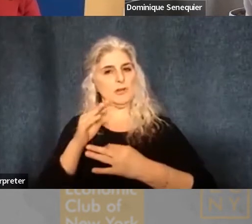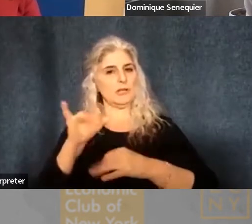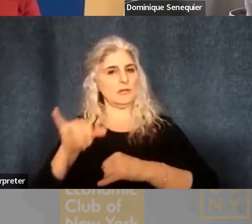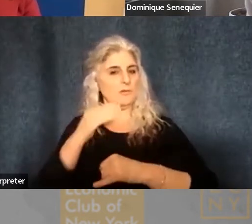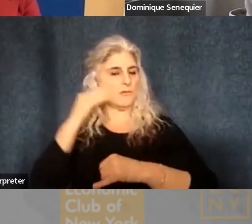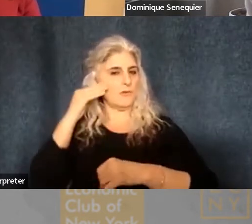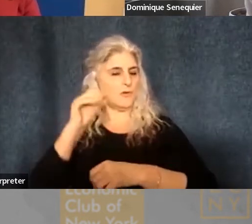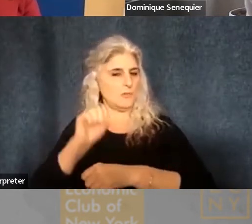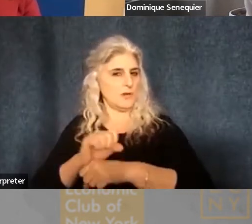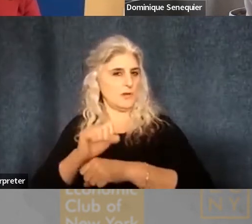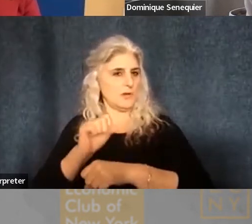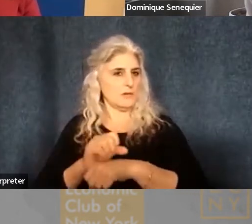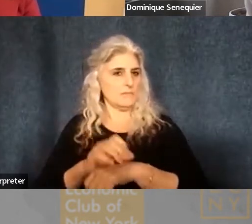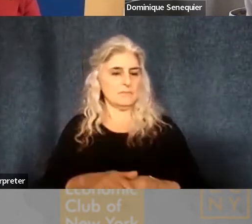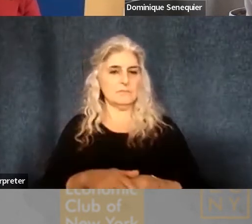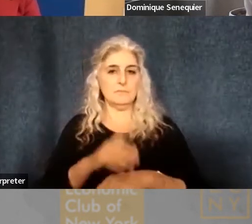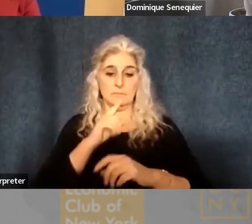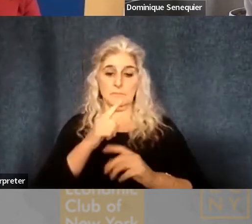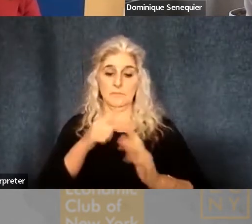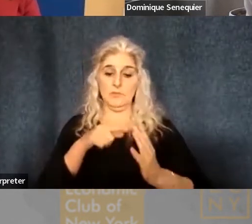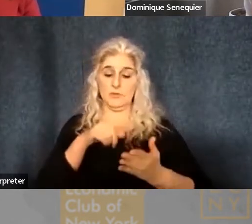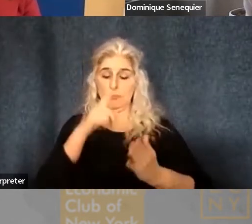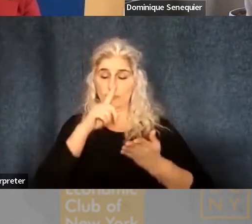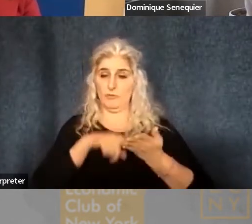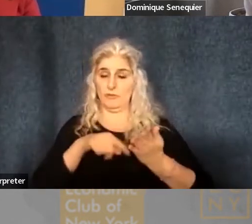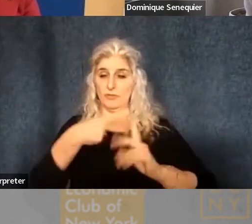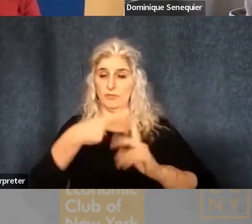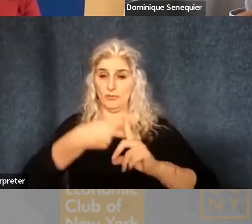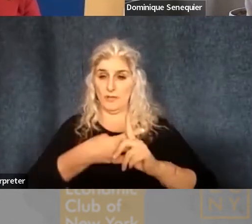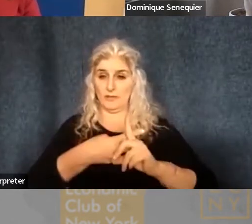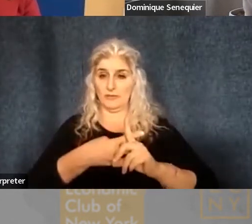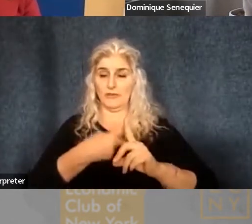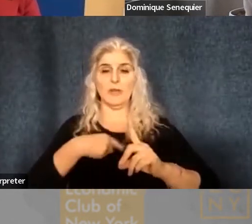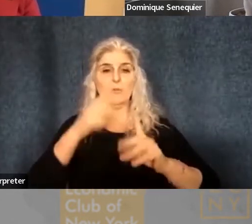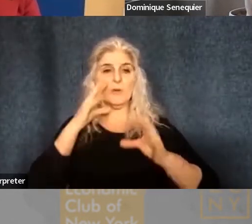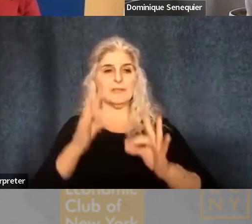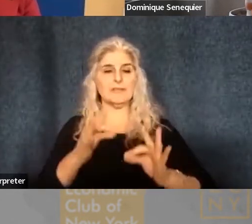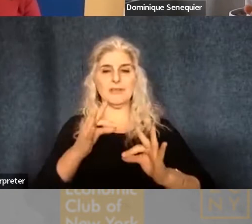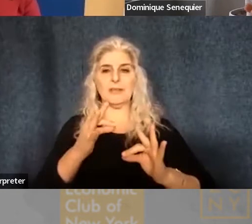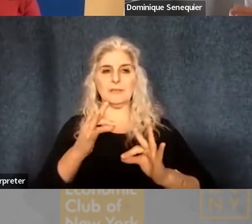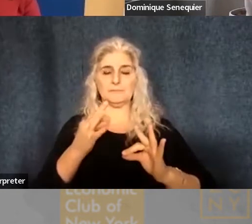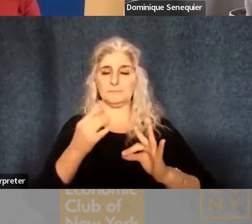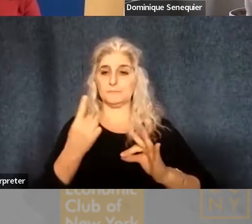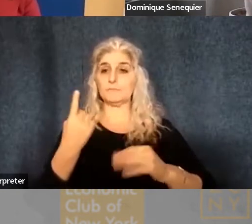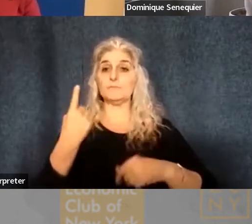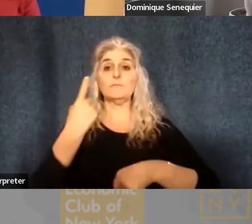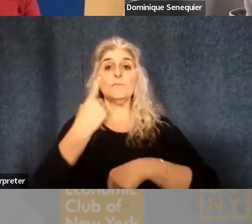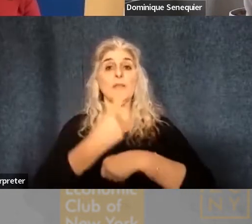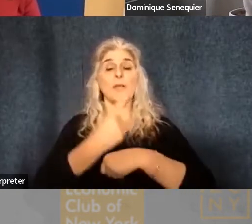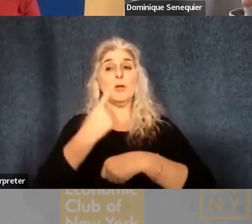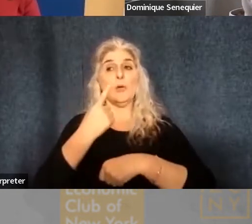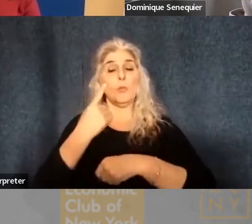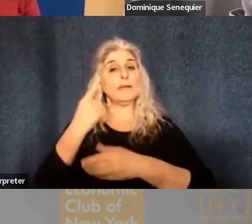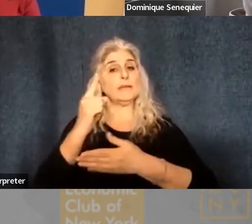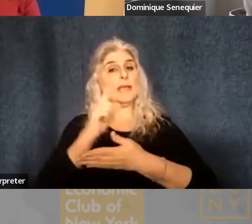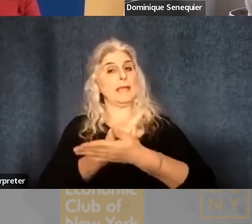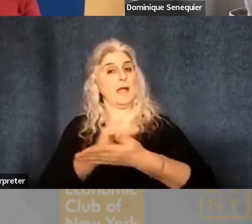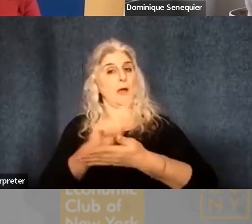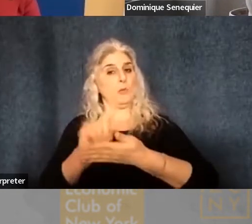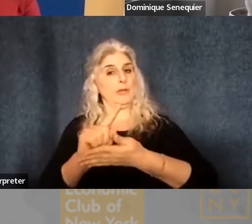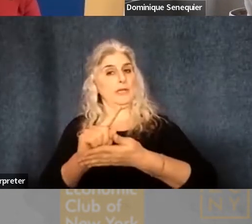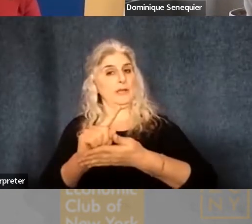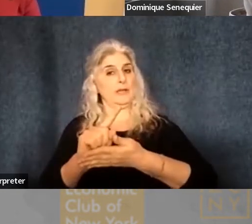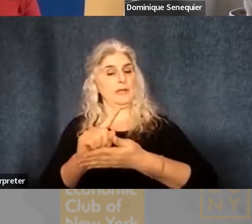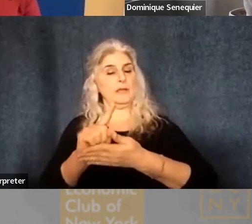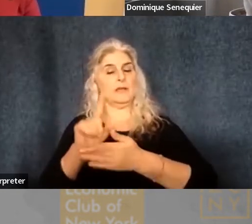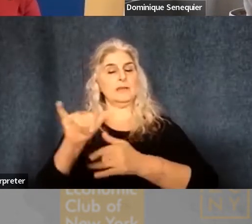say, 2 months of study, we ended with one day of home working, 1 day a week. We